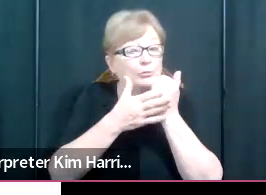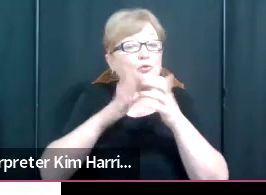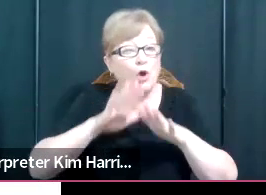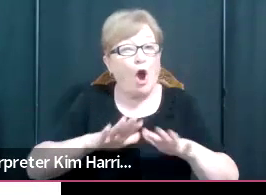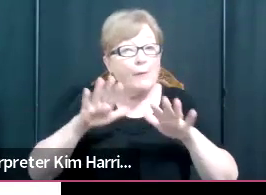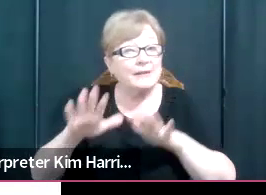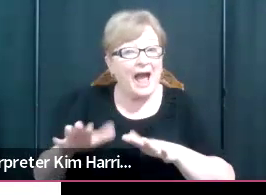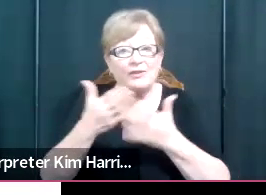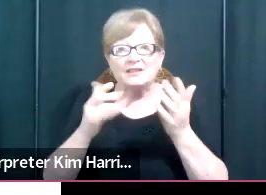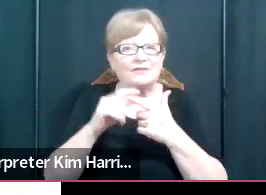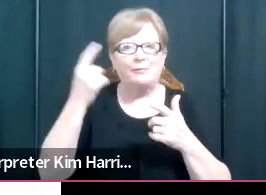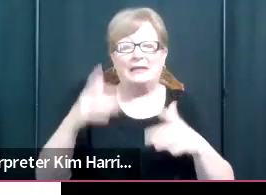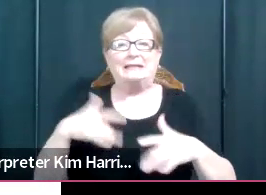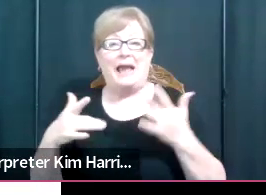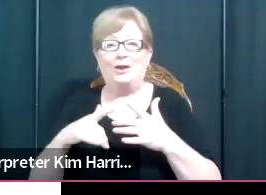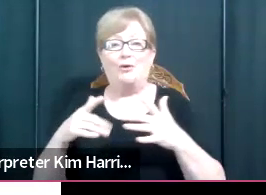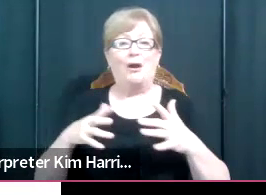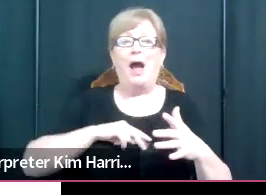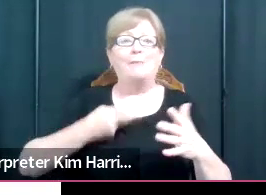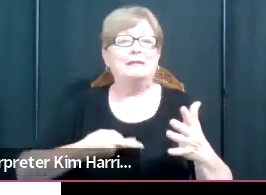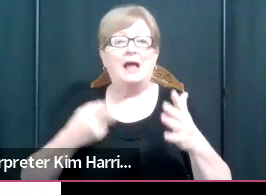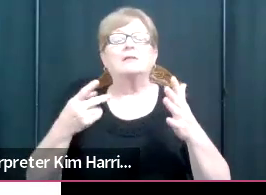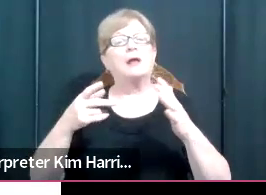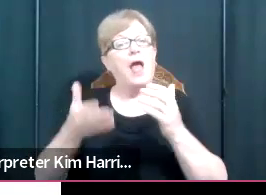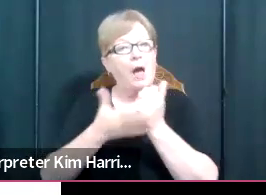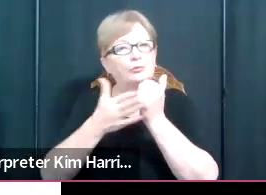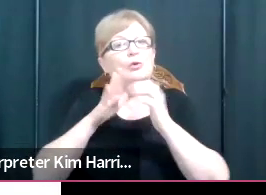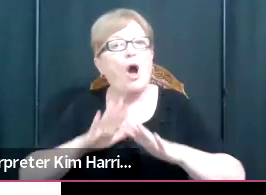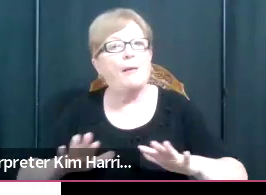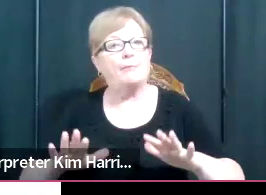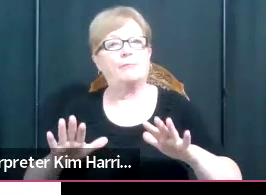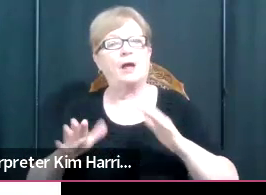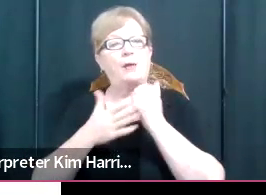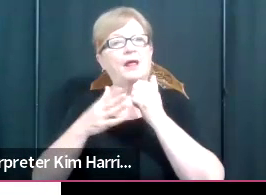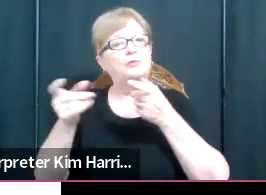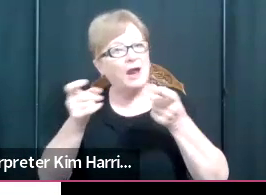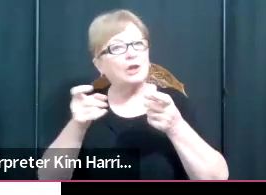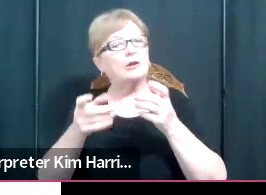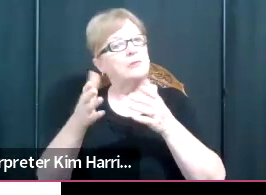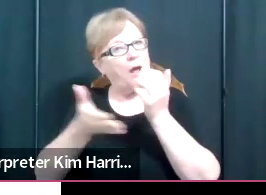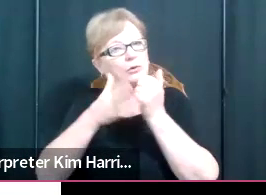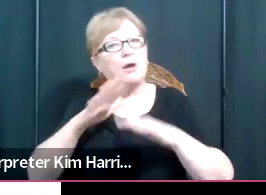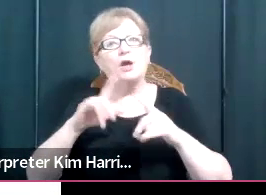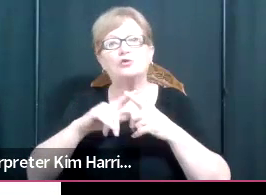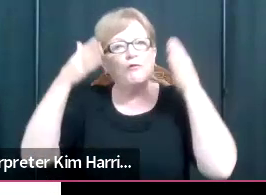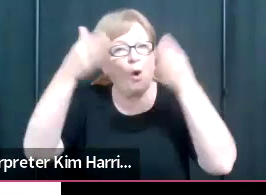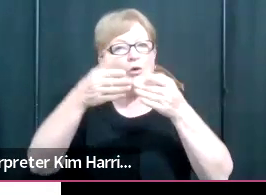is exciting or upsetting. It's being able to focus on a task.